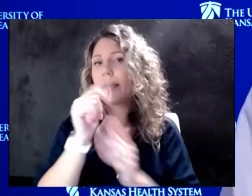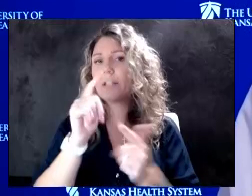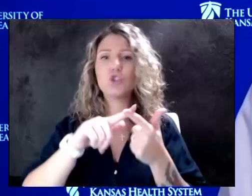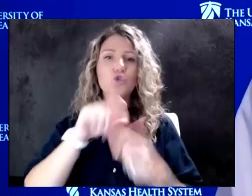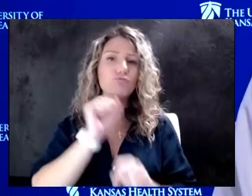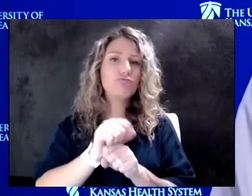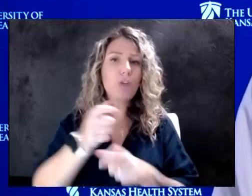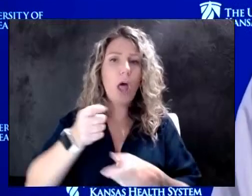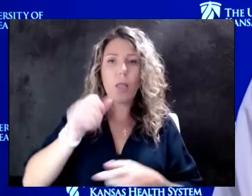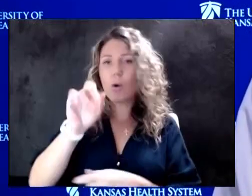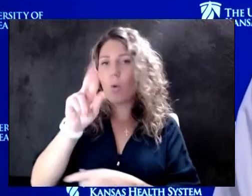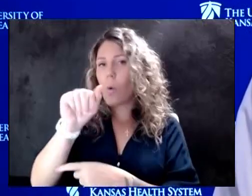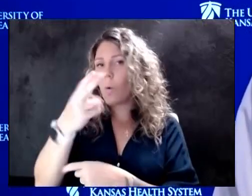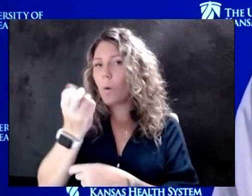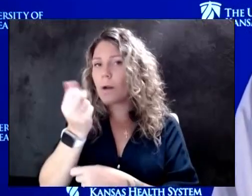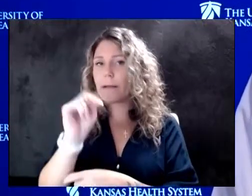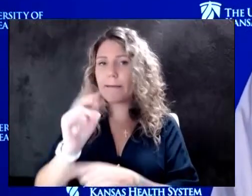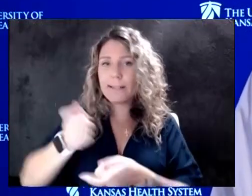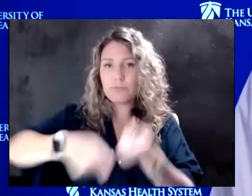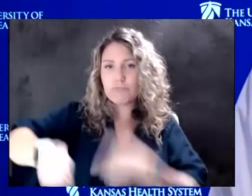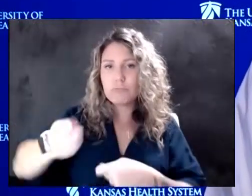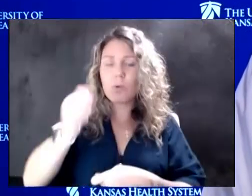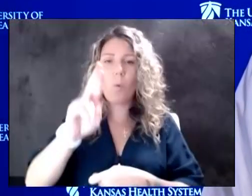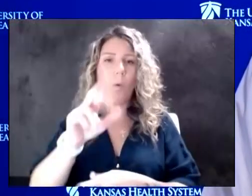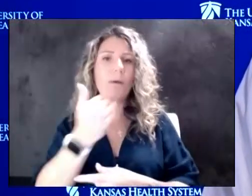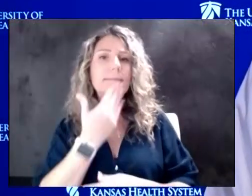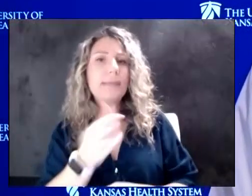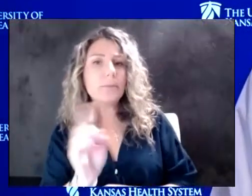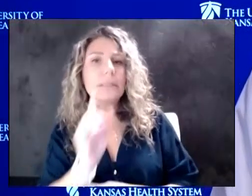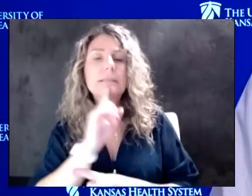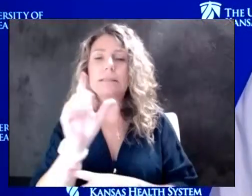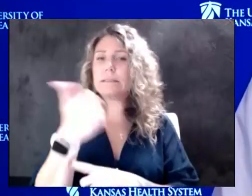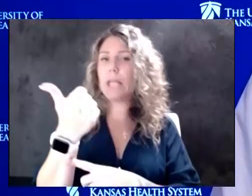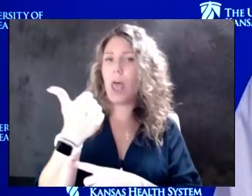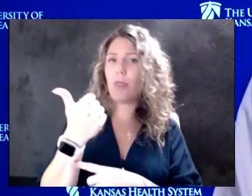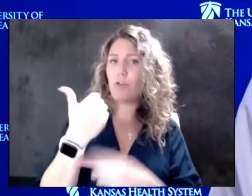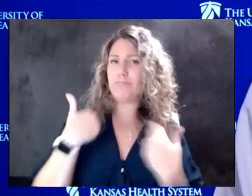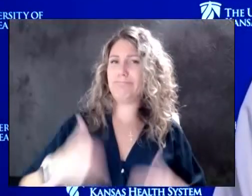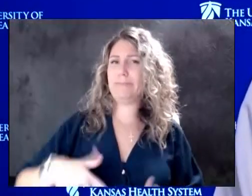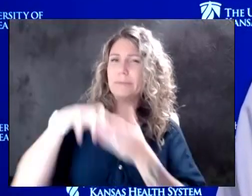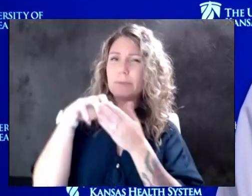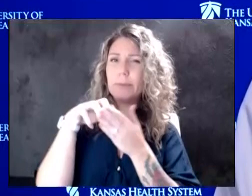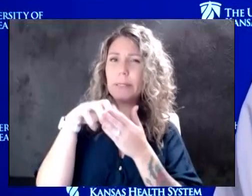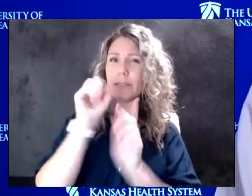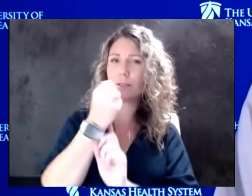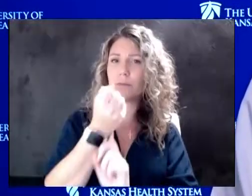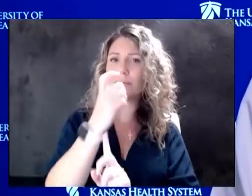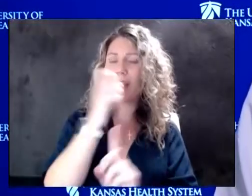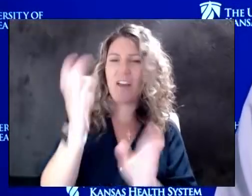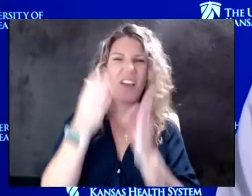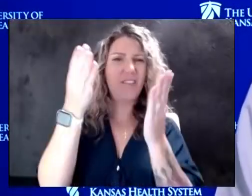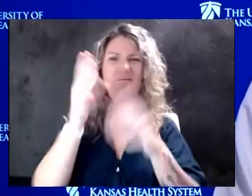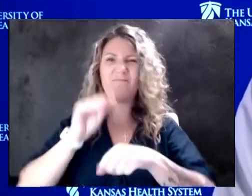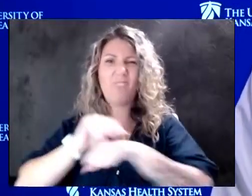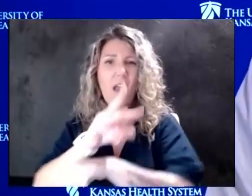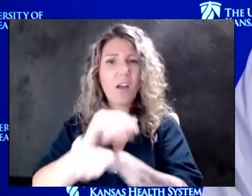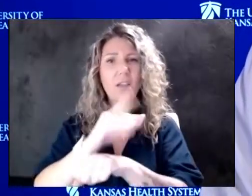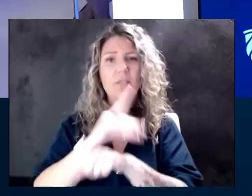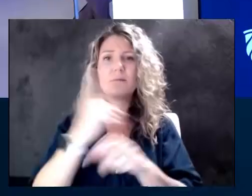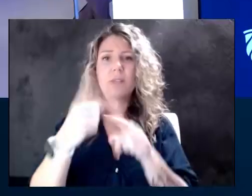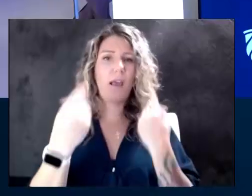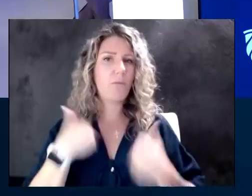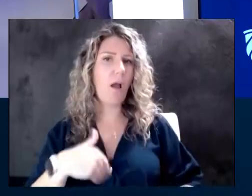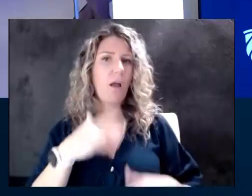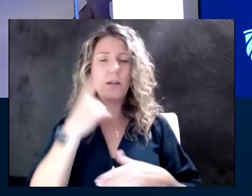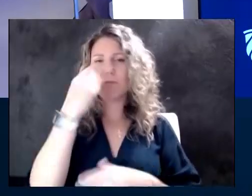have any of those other immunocompromising situations, we wouldn't advise getting an antibody test to look for immunity. Lori